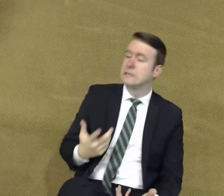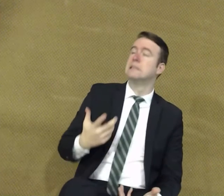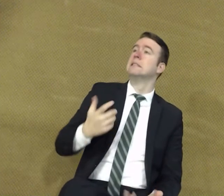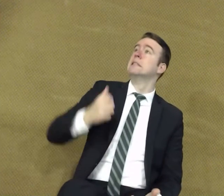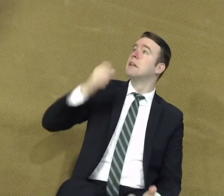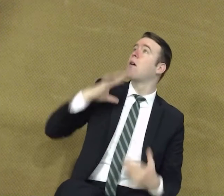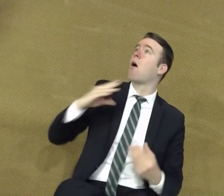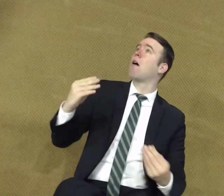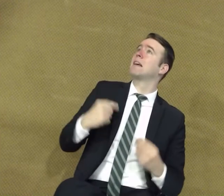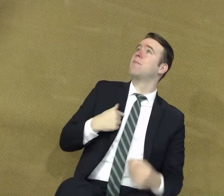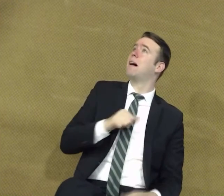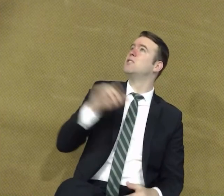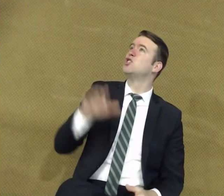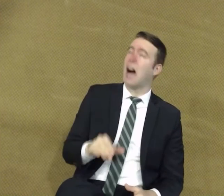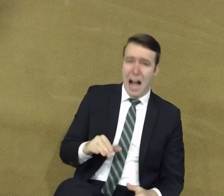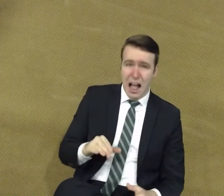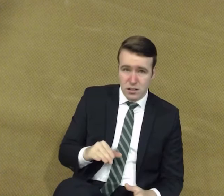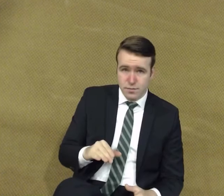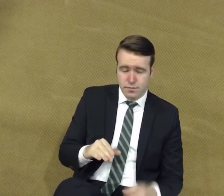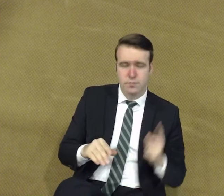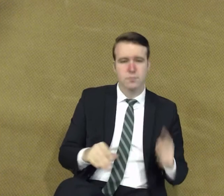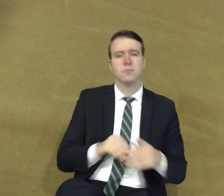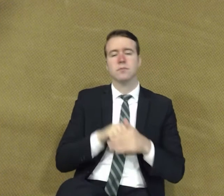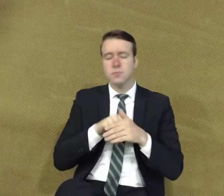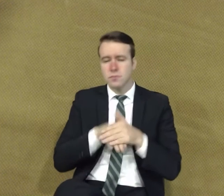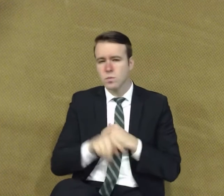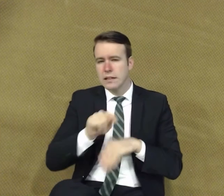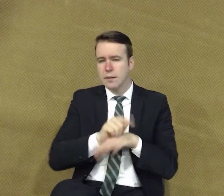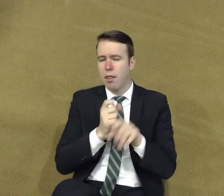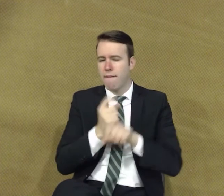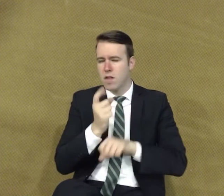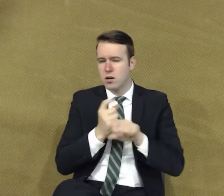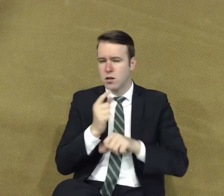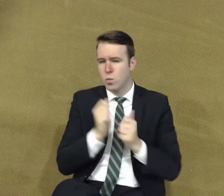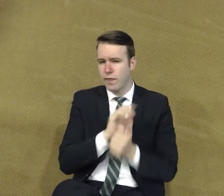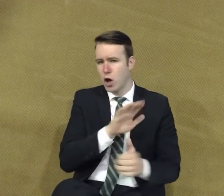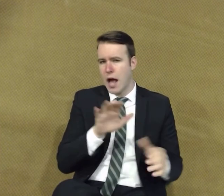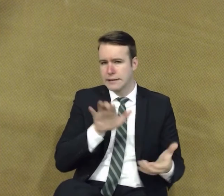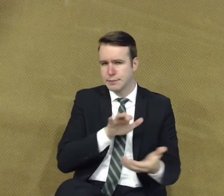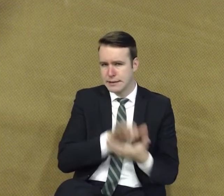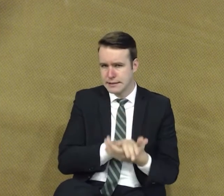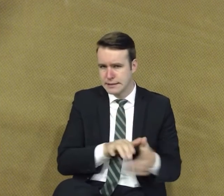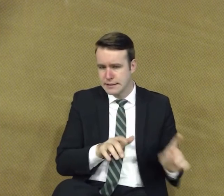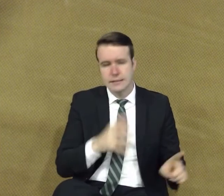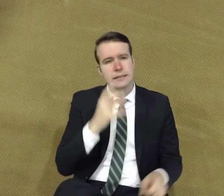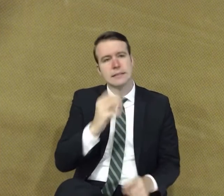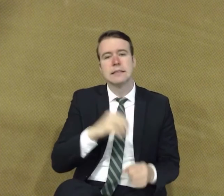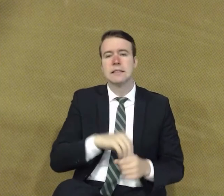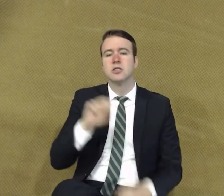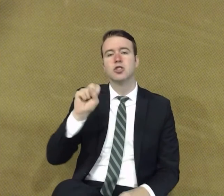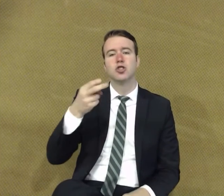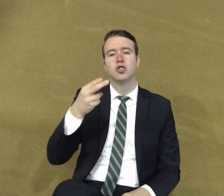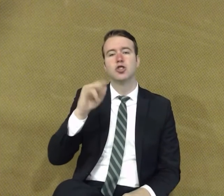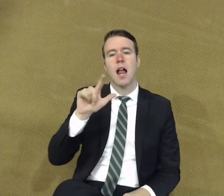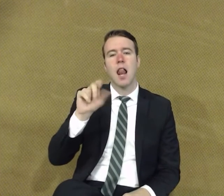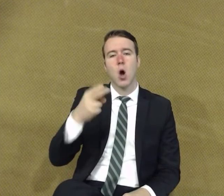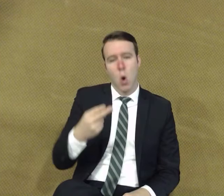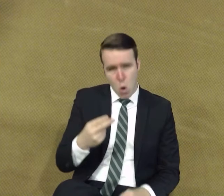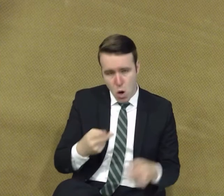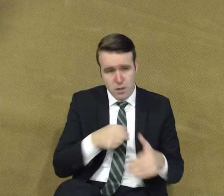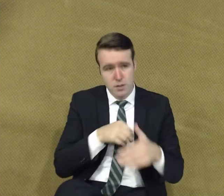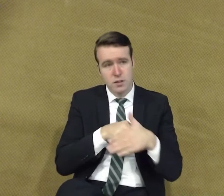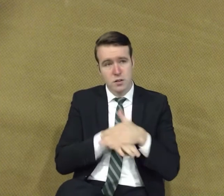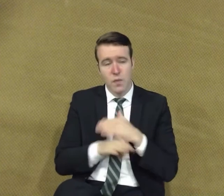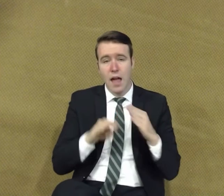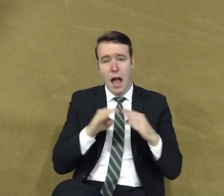a child. She goes to the temple every year with her husband, and at Shiloh, they go to the house of the